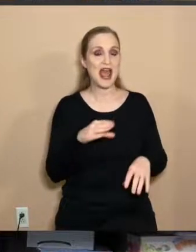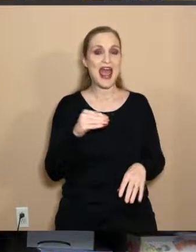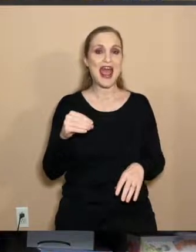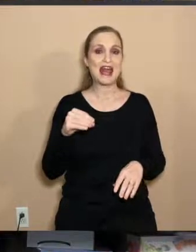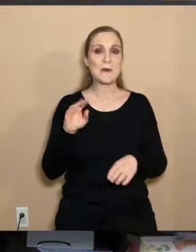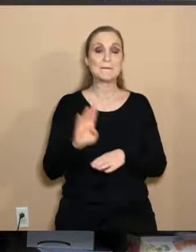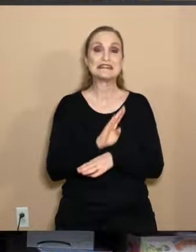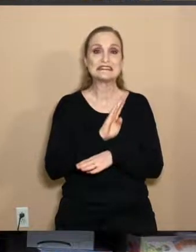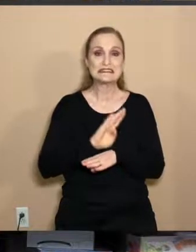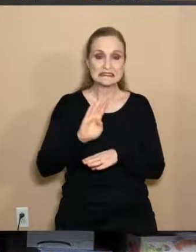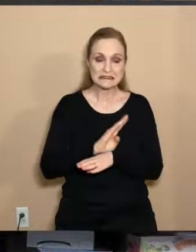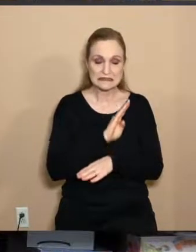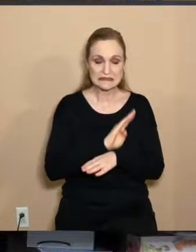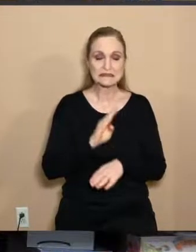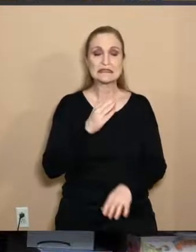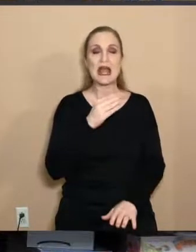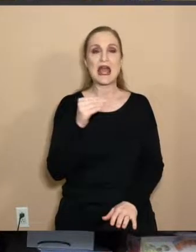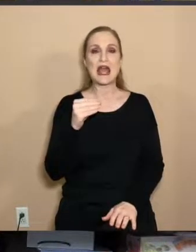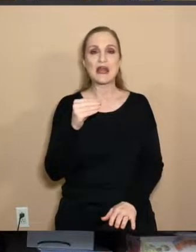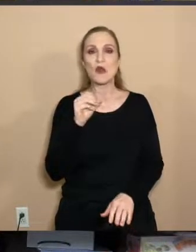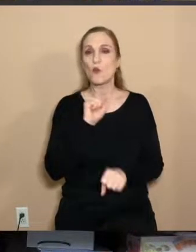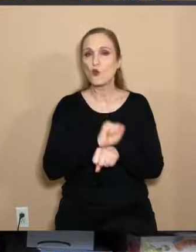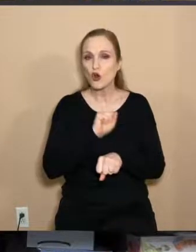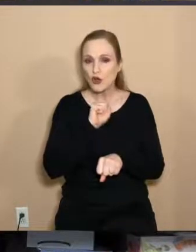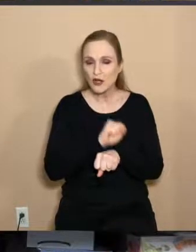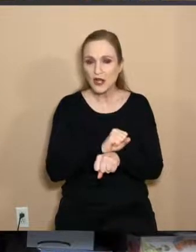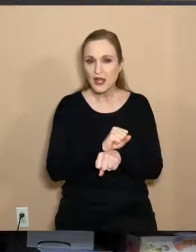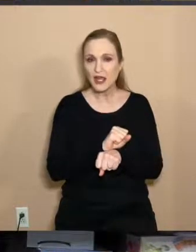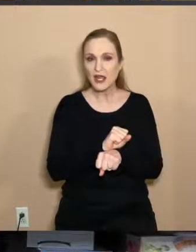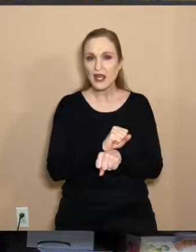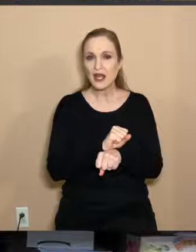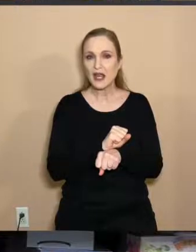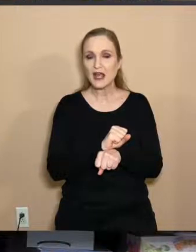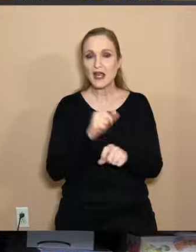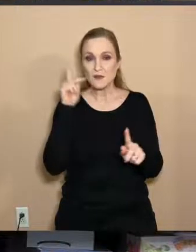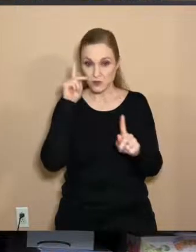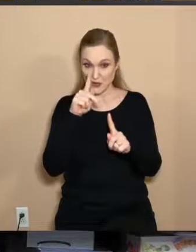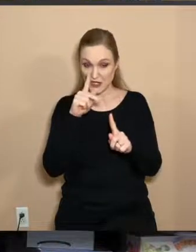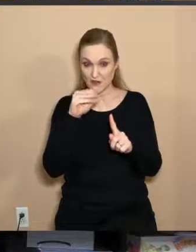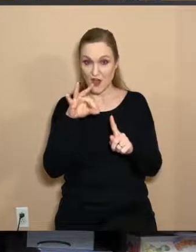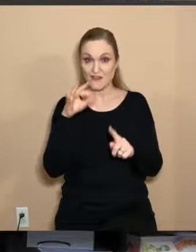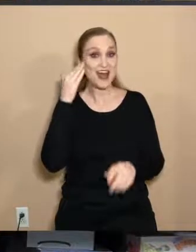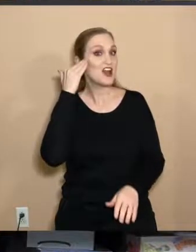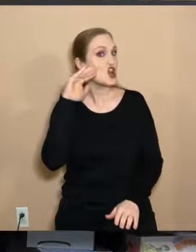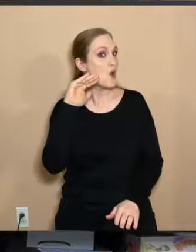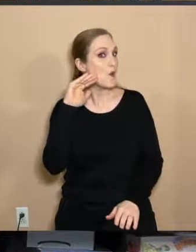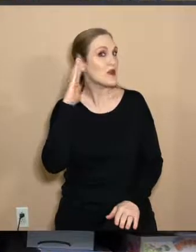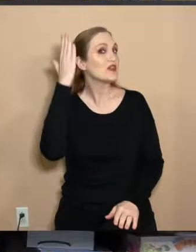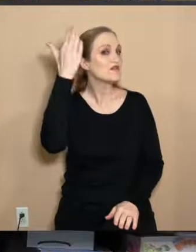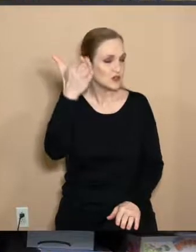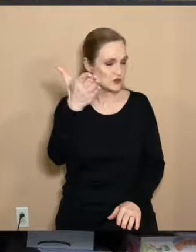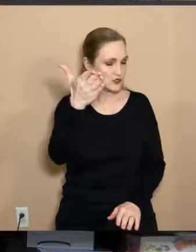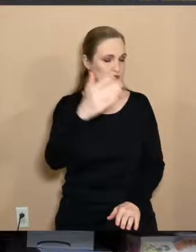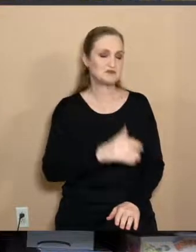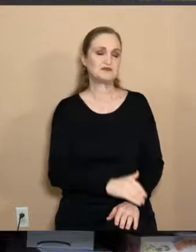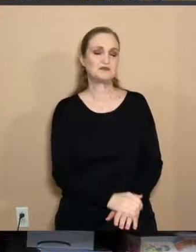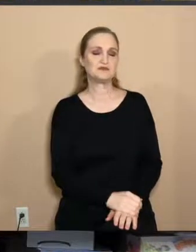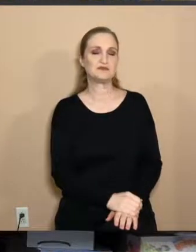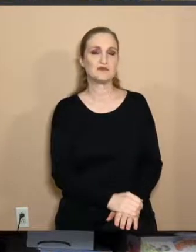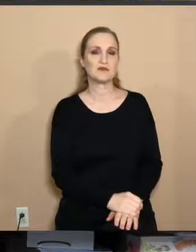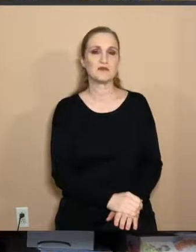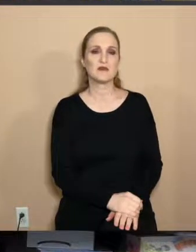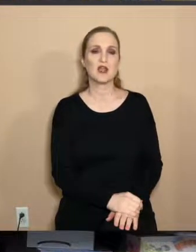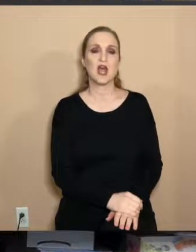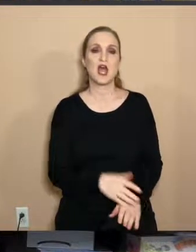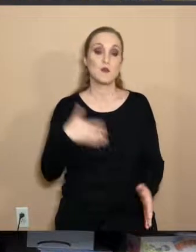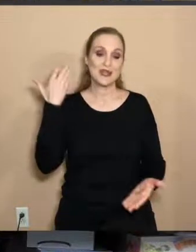commerce, if you will, and working in view of not knowing what's going to happen in the future. As we get